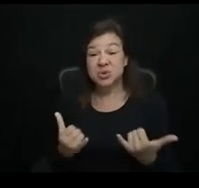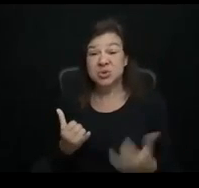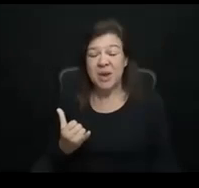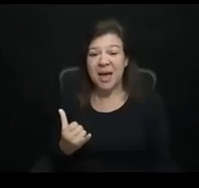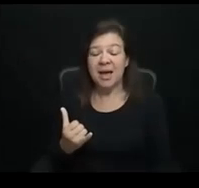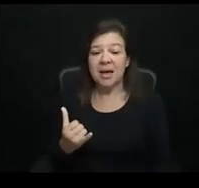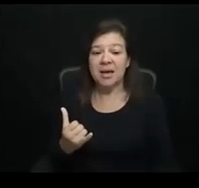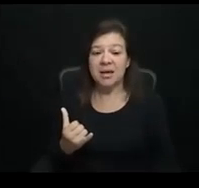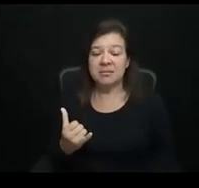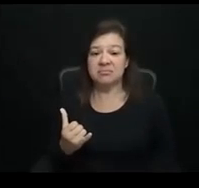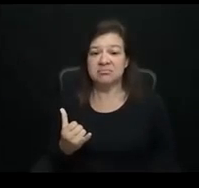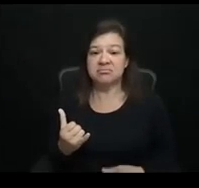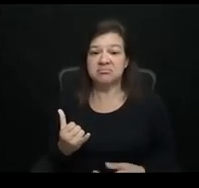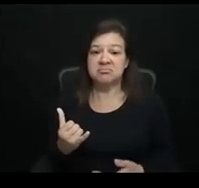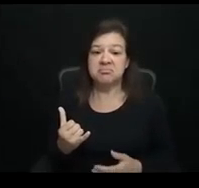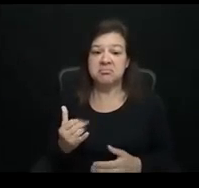moderate to